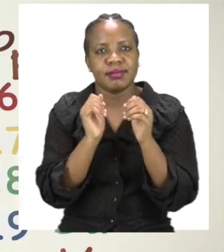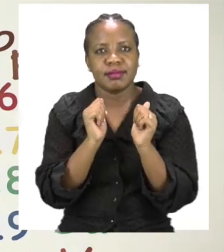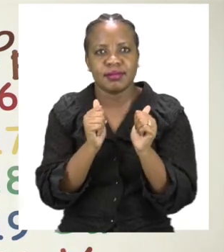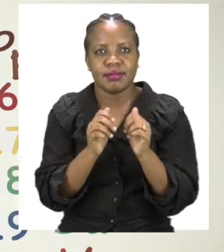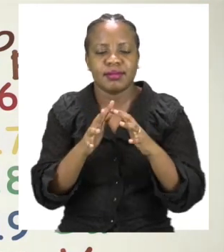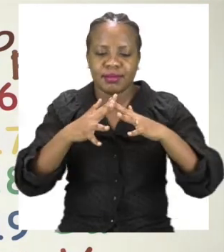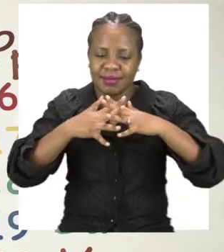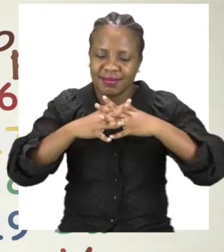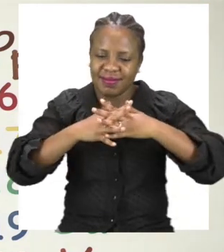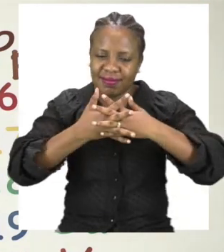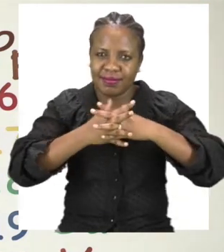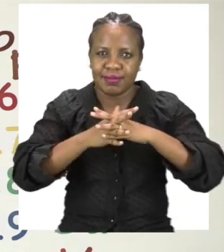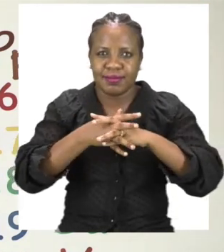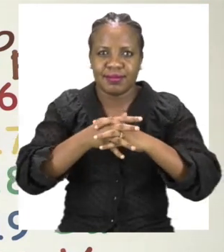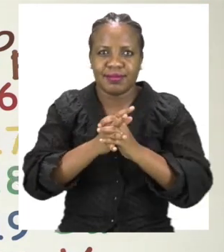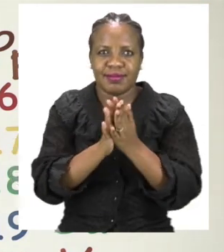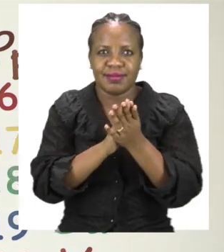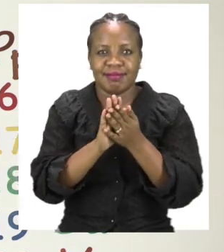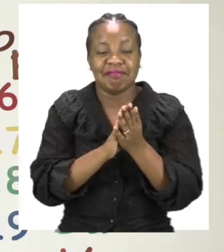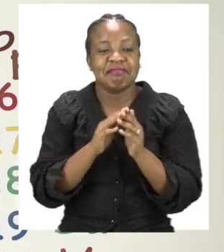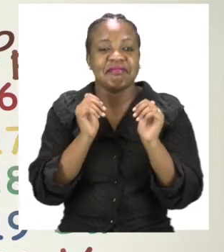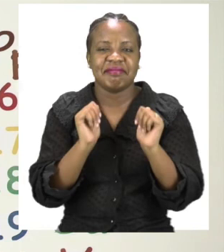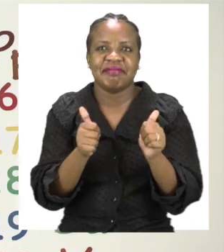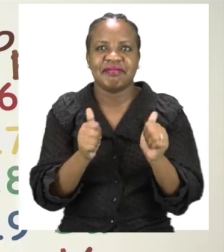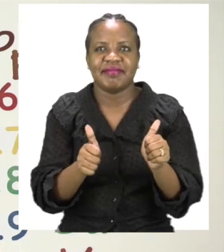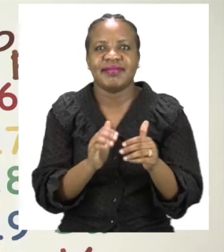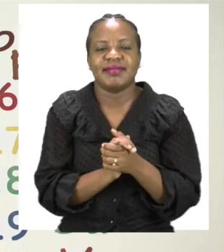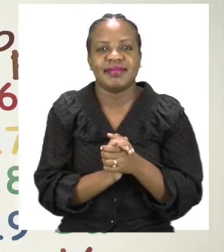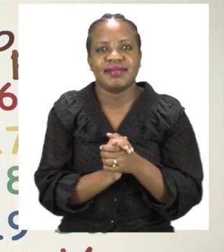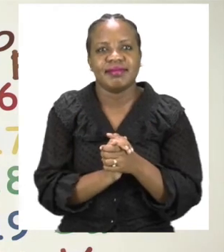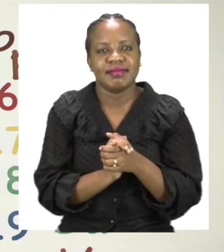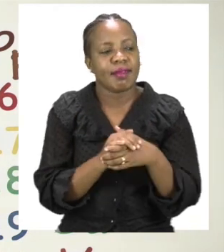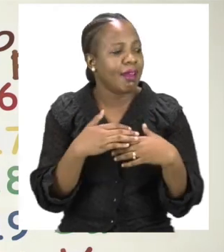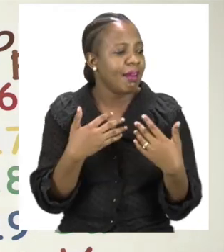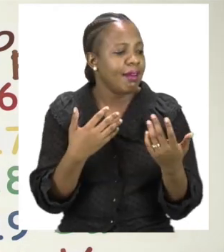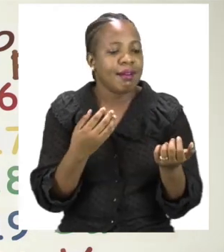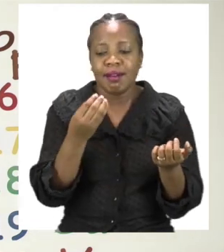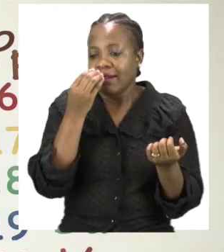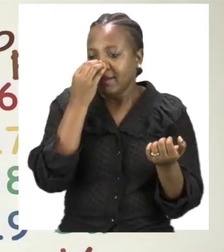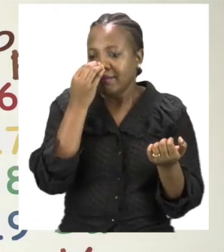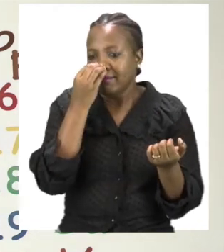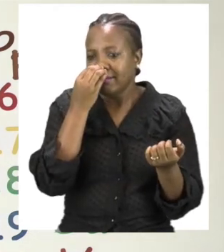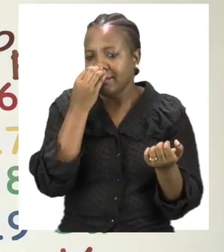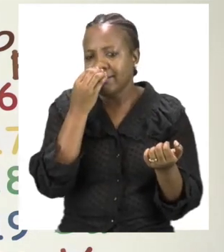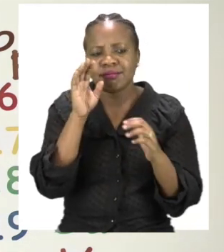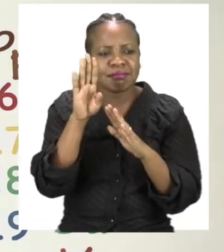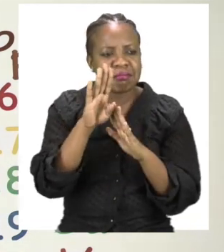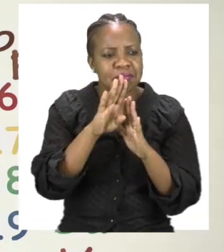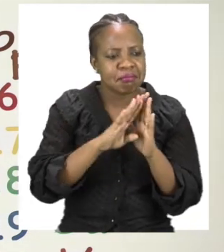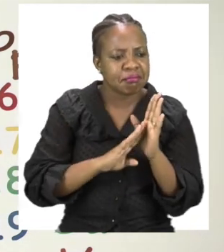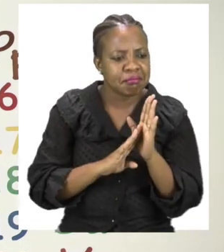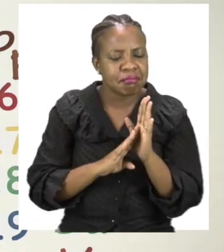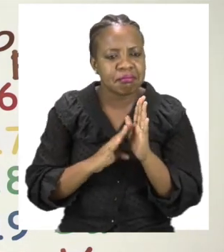in between your fingers. Well done! I wonder though, Sashi was supposed to come with me so that we can go and